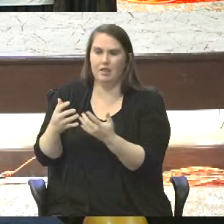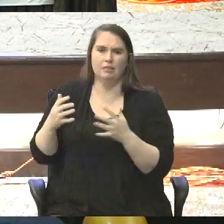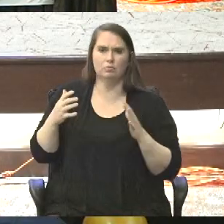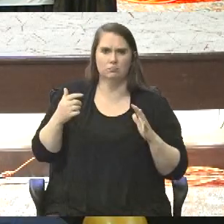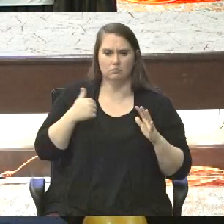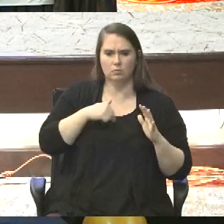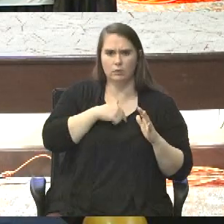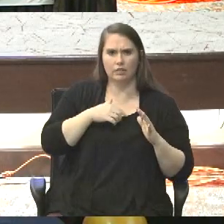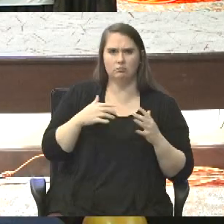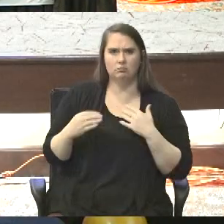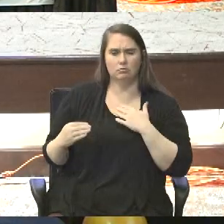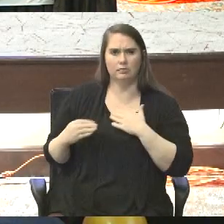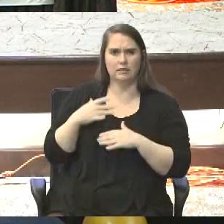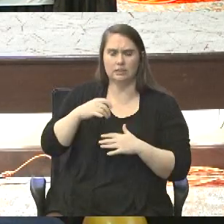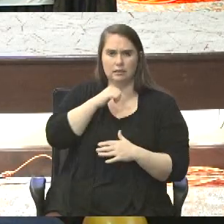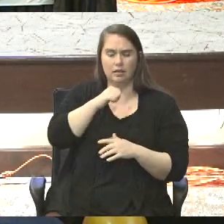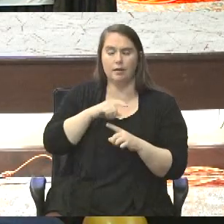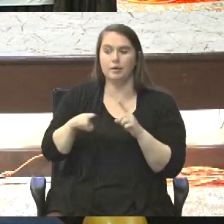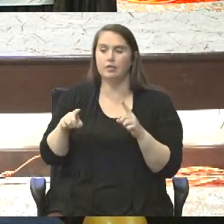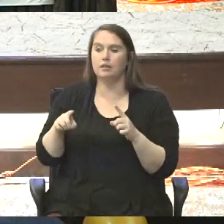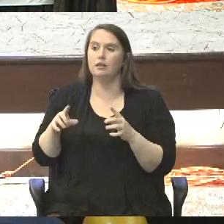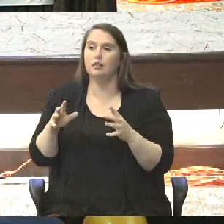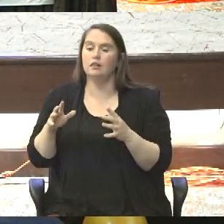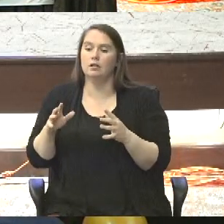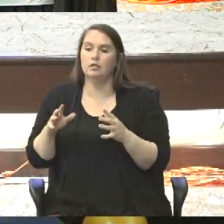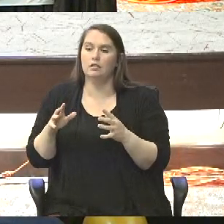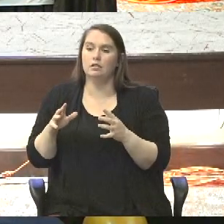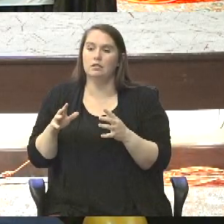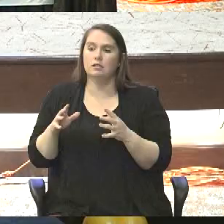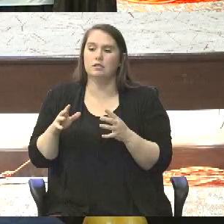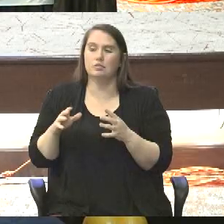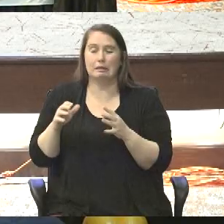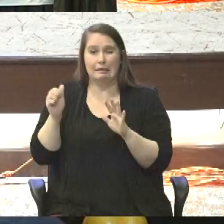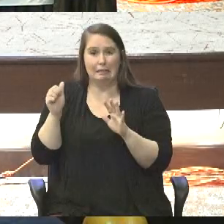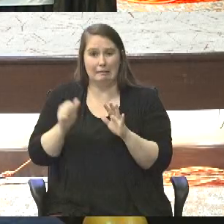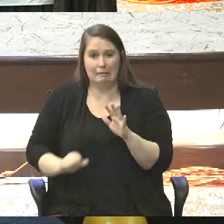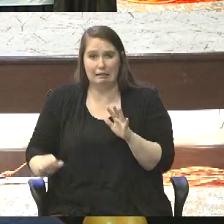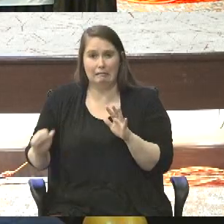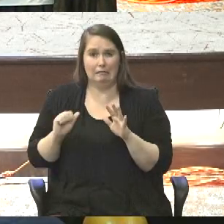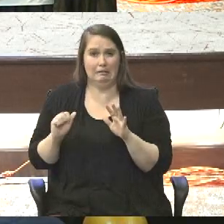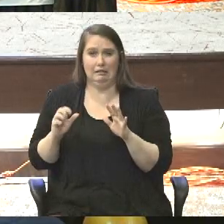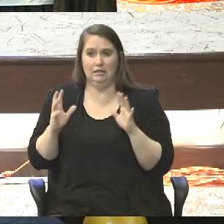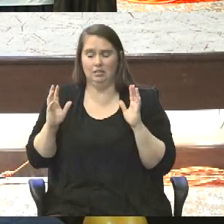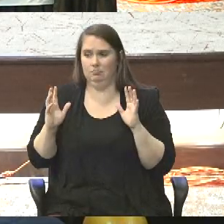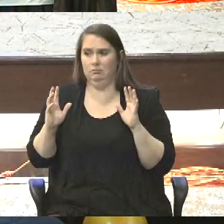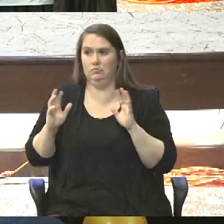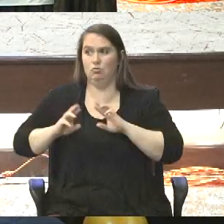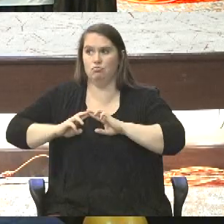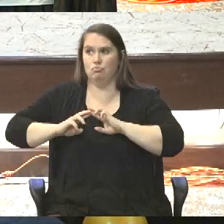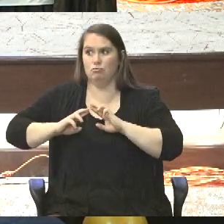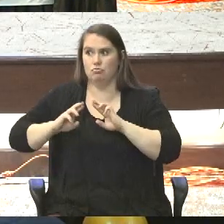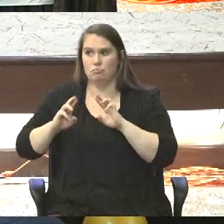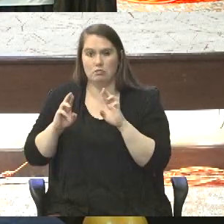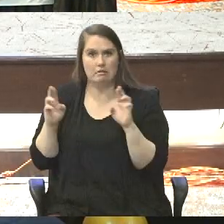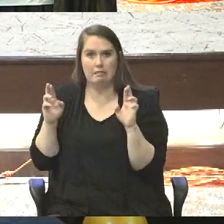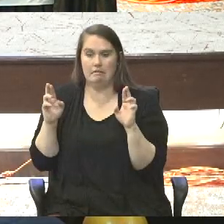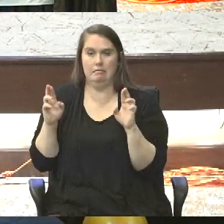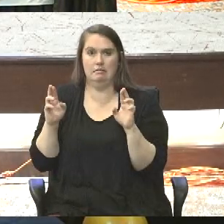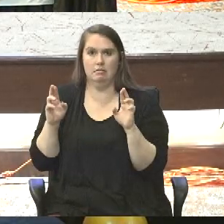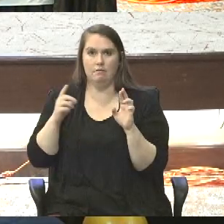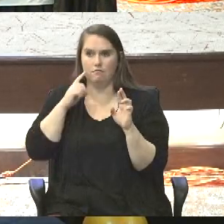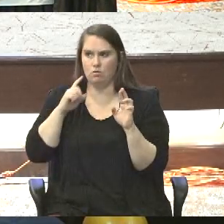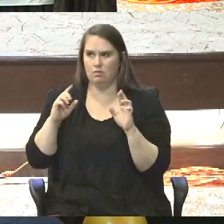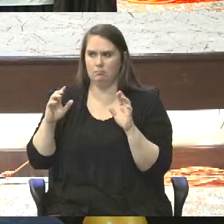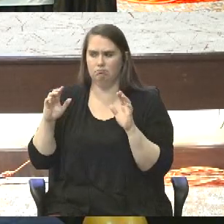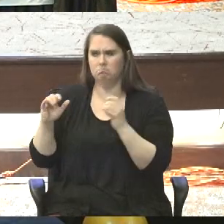but is there, and I did get this question from a couple of residents, is there any kind of readiness that we have for a generally similar